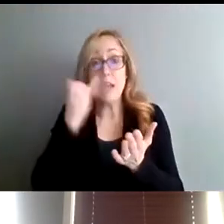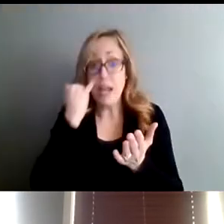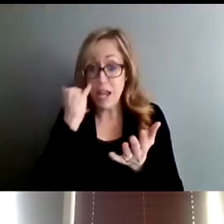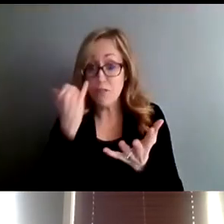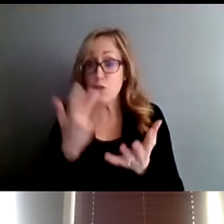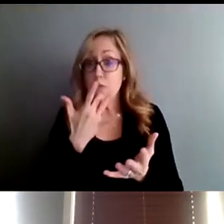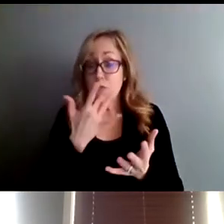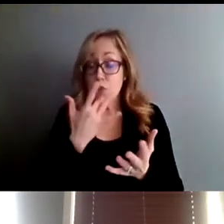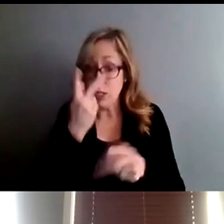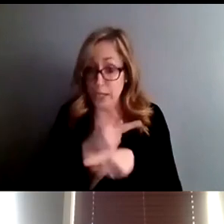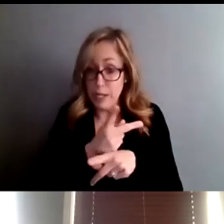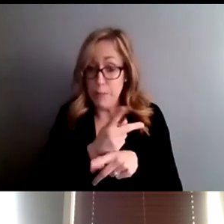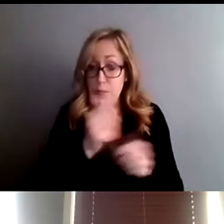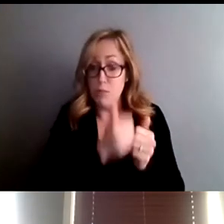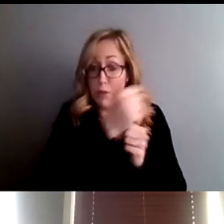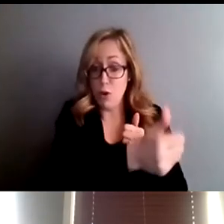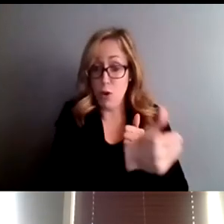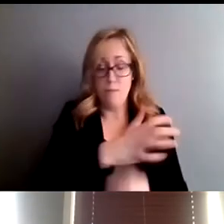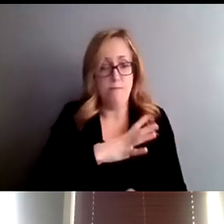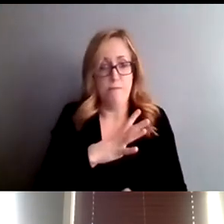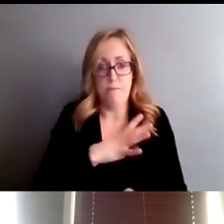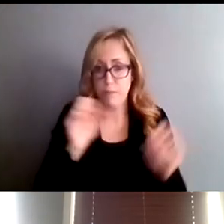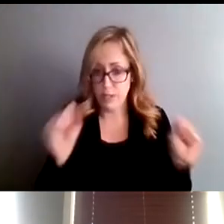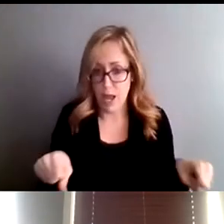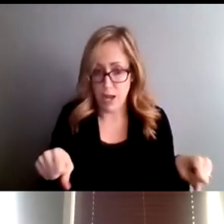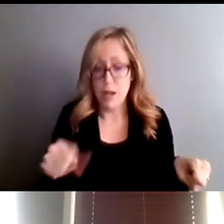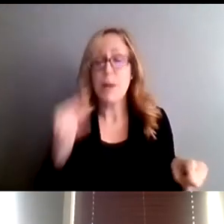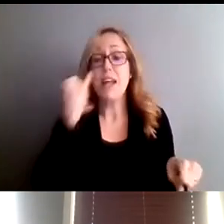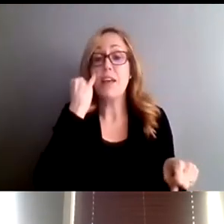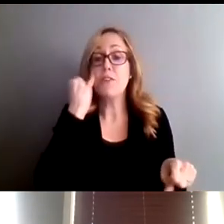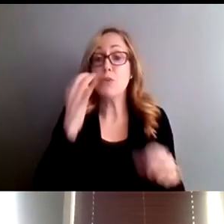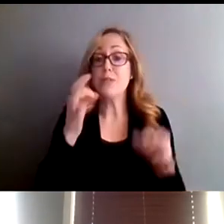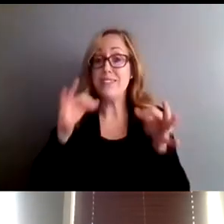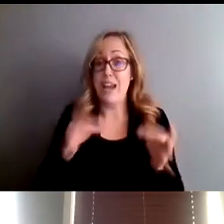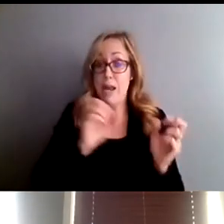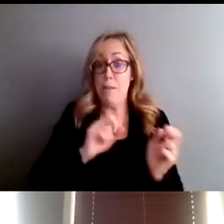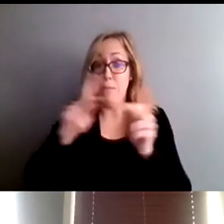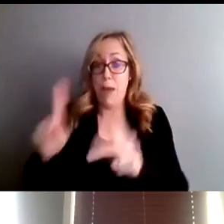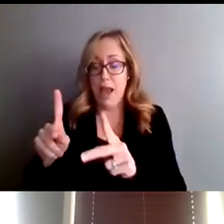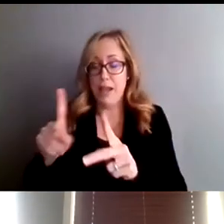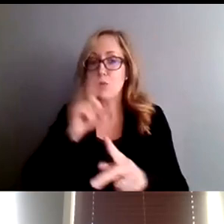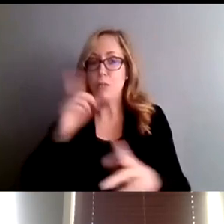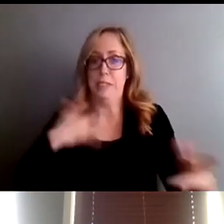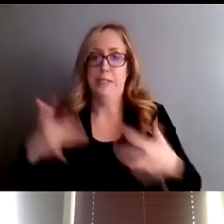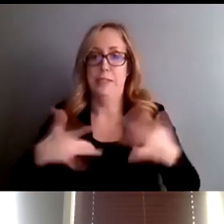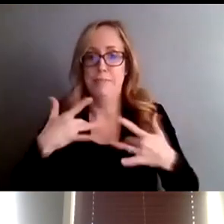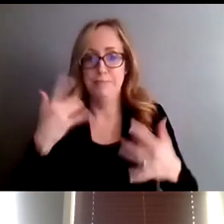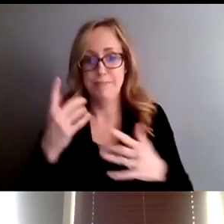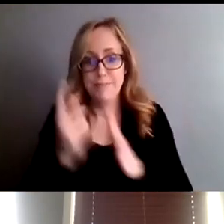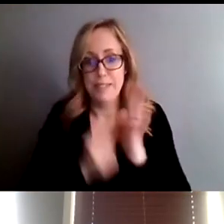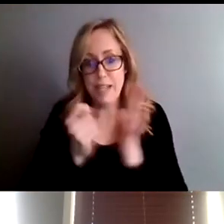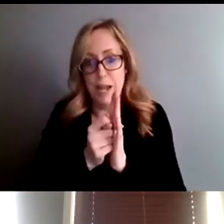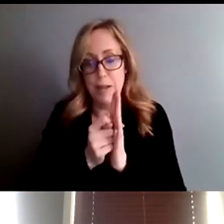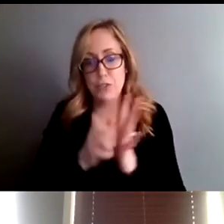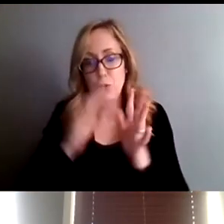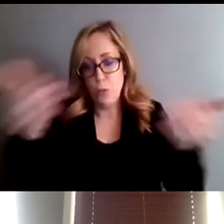option. For those of you who are choosing to come back, it is an exciting time for us to start welcoming back more and more students to